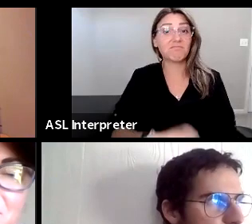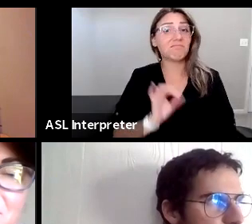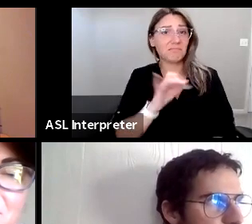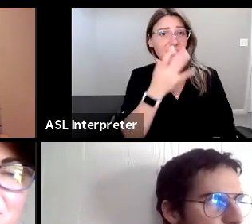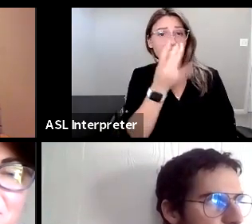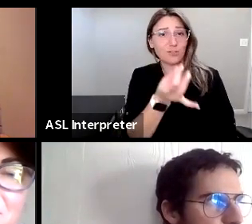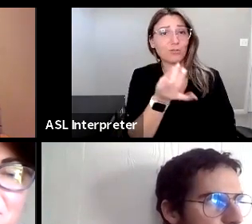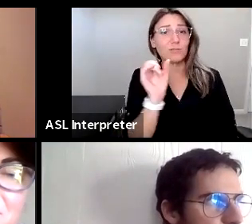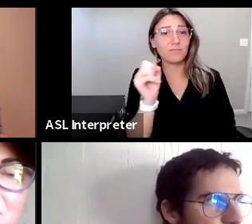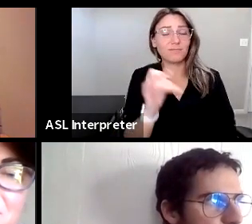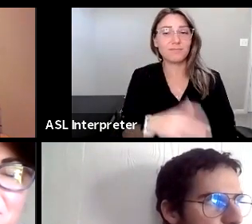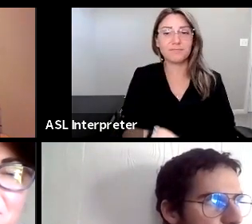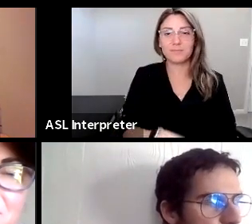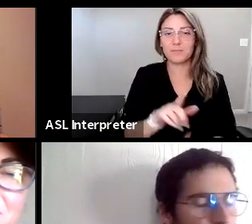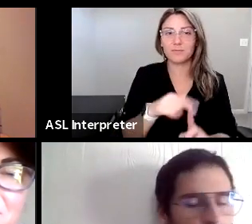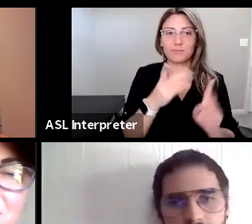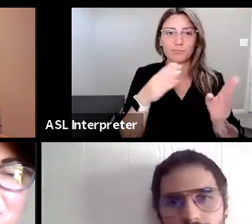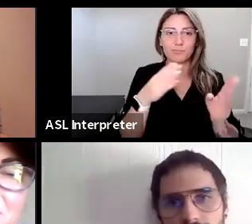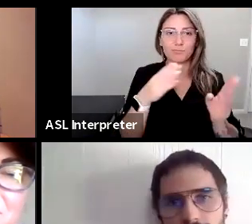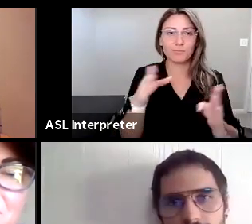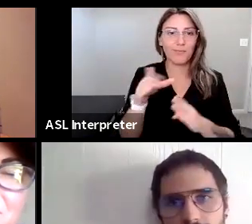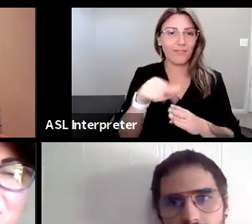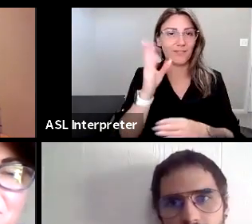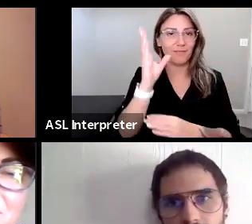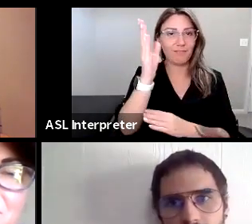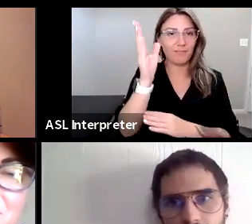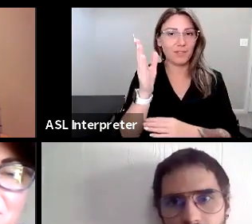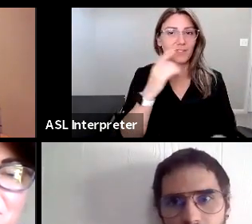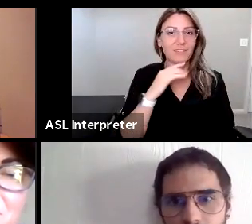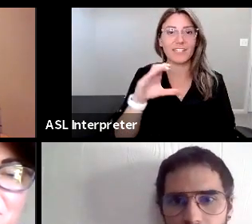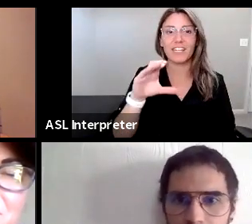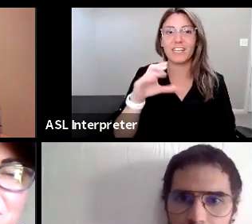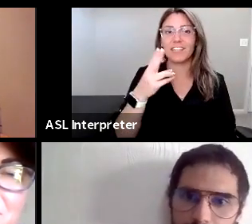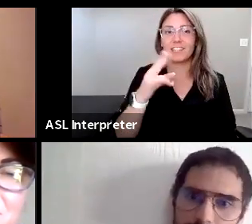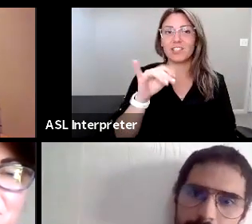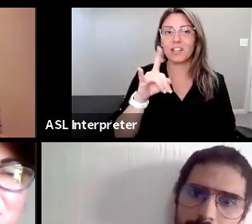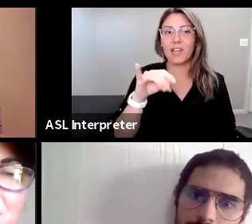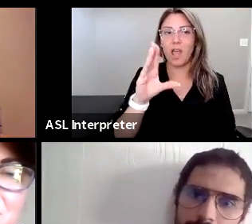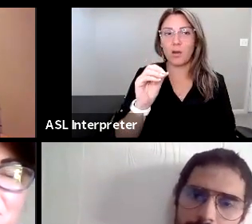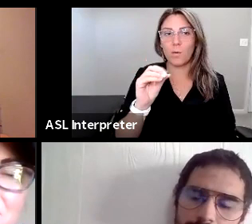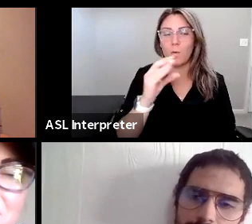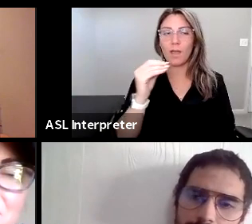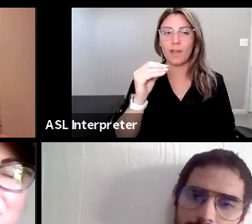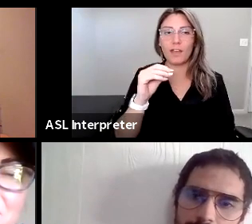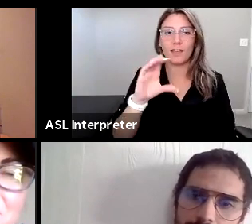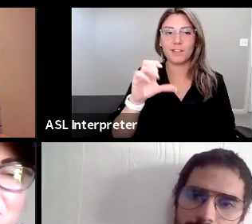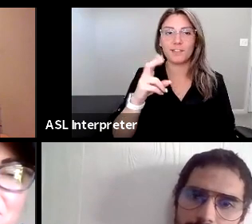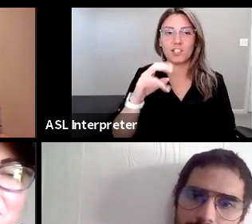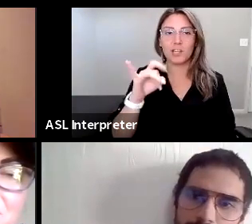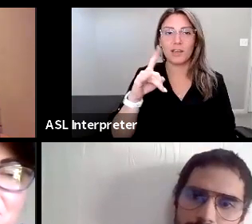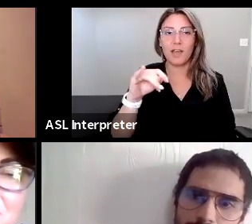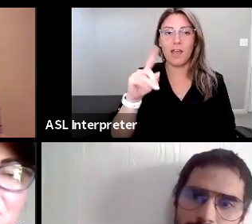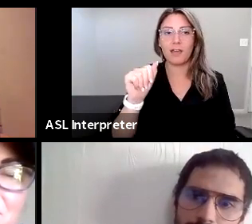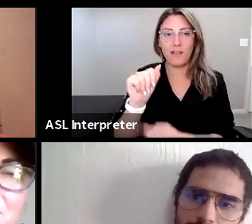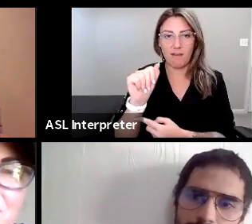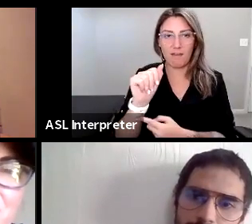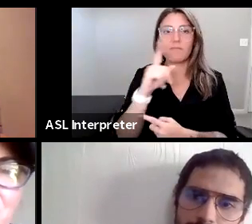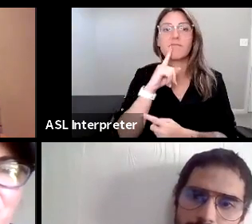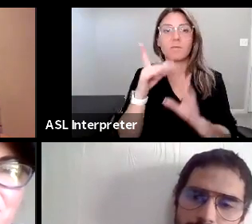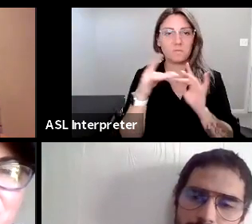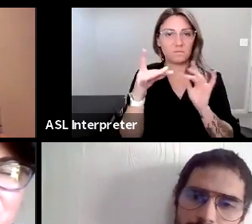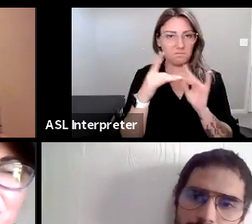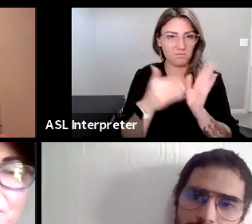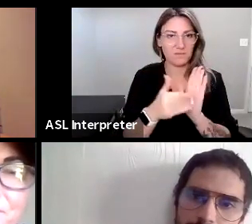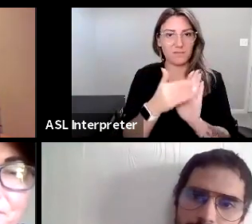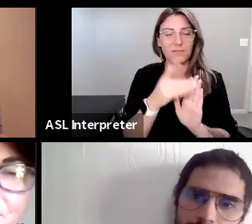Yeah. When we were preparing this presentation, Chicano, Chicana did come up a lot. And I'm